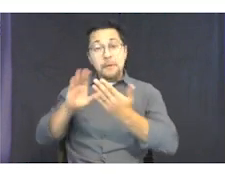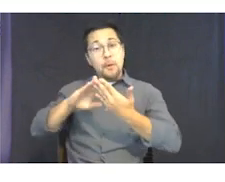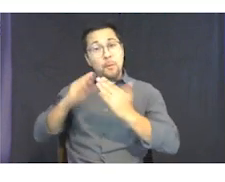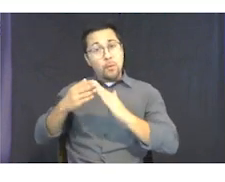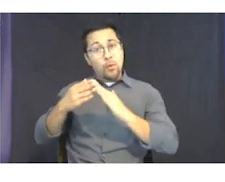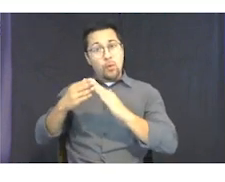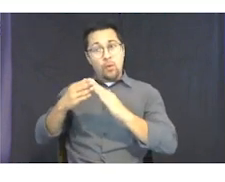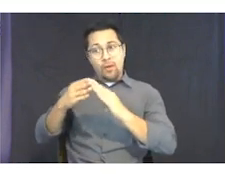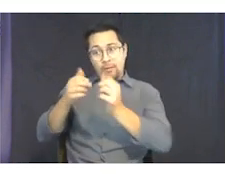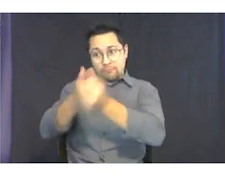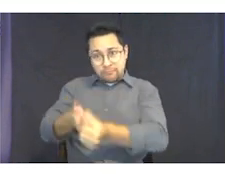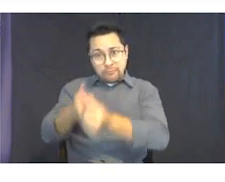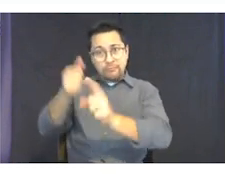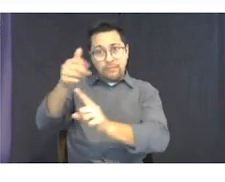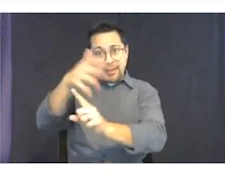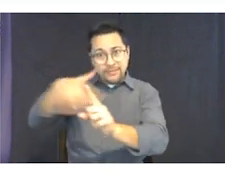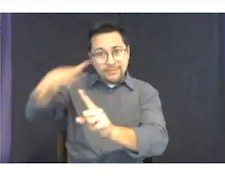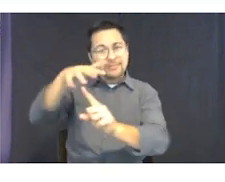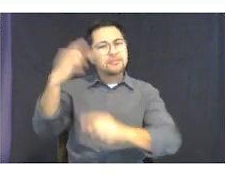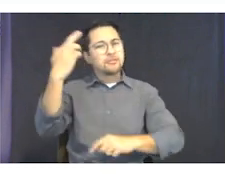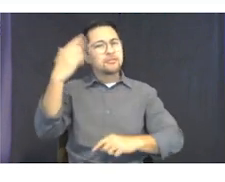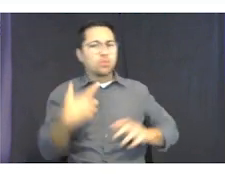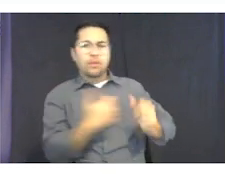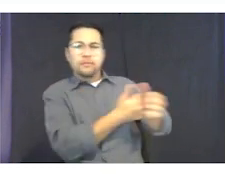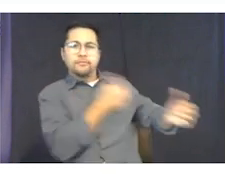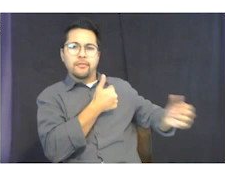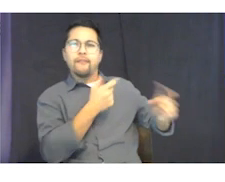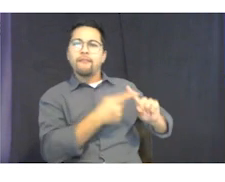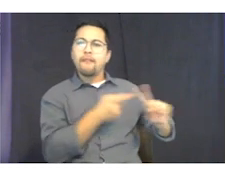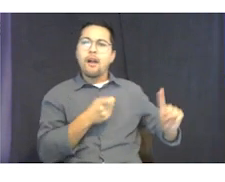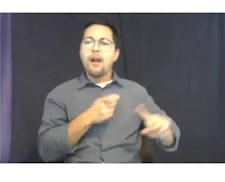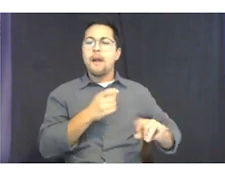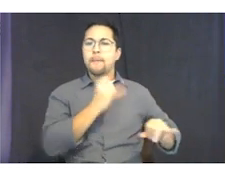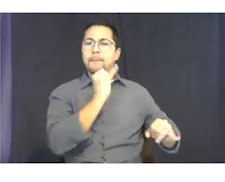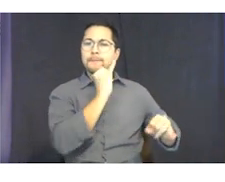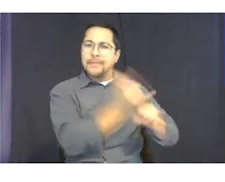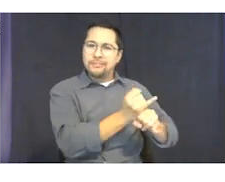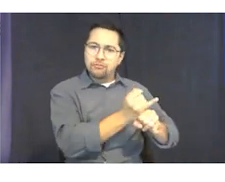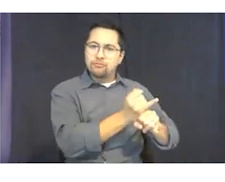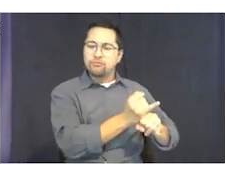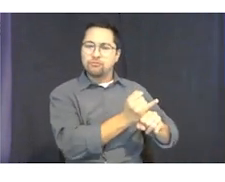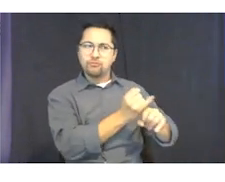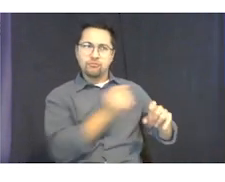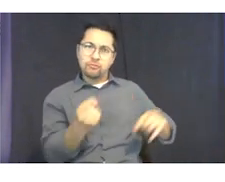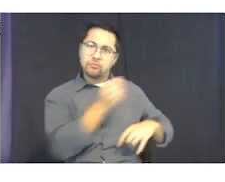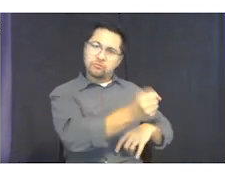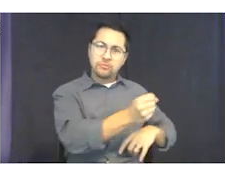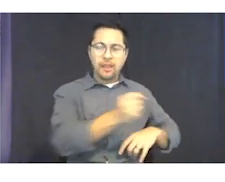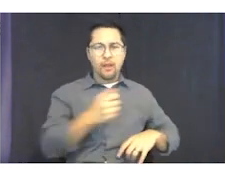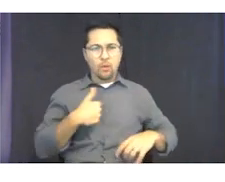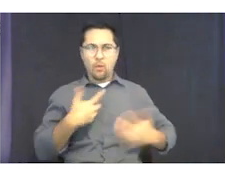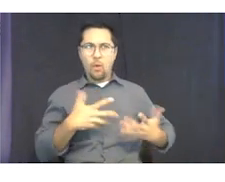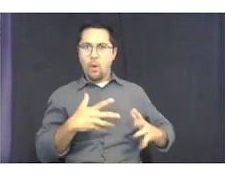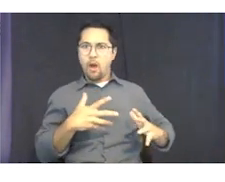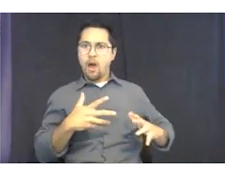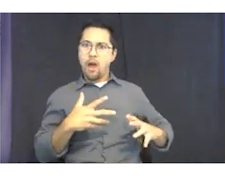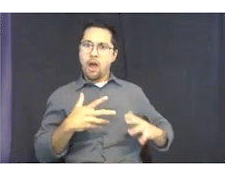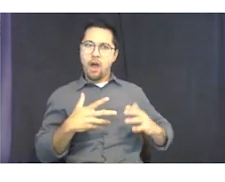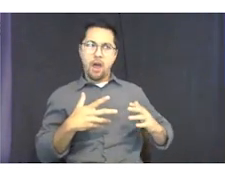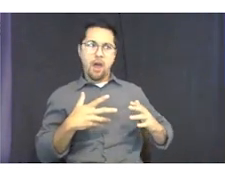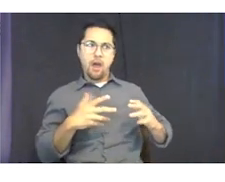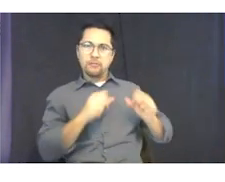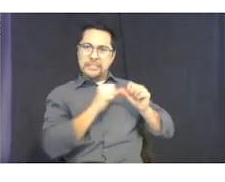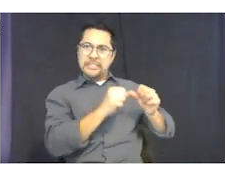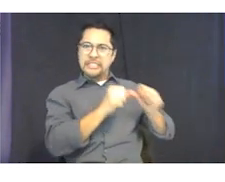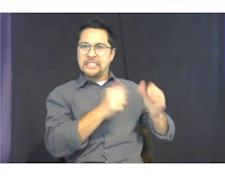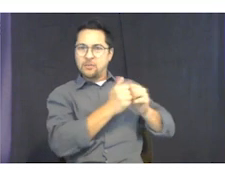settings because we want to move away from institutionalization and prevent re-institutionalization,